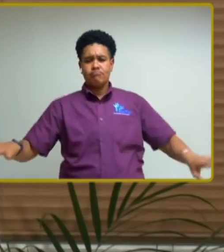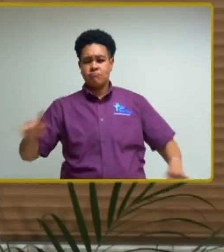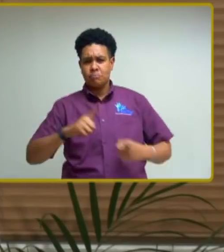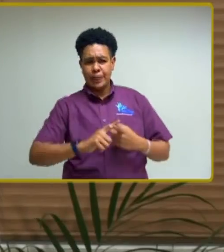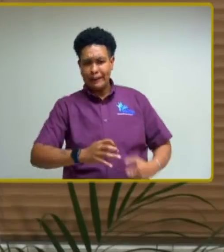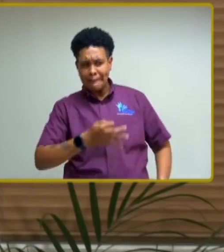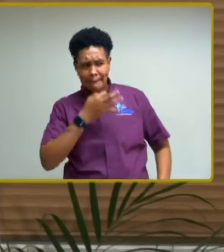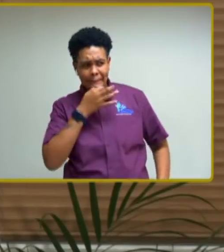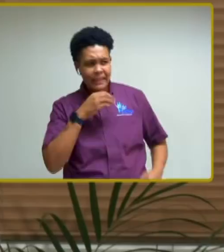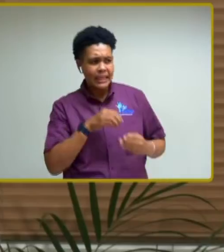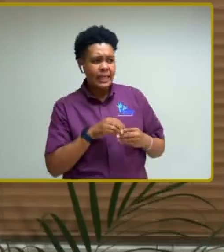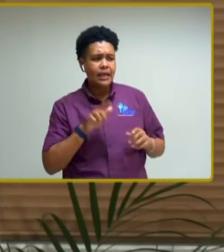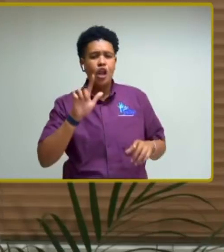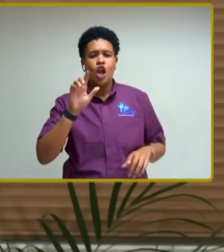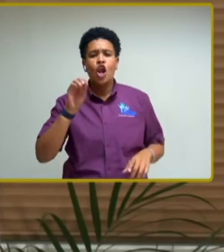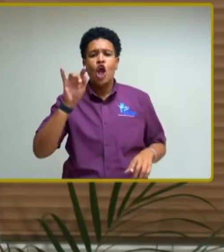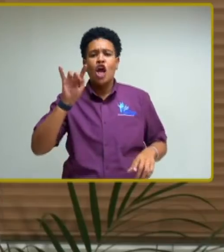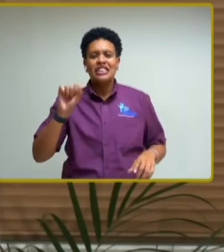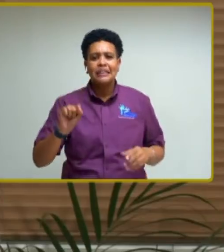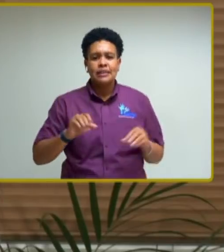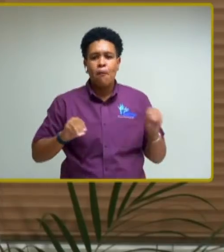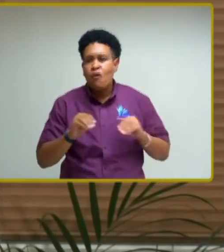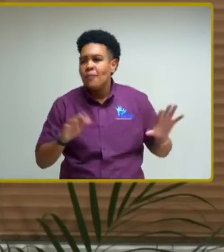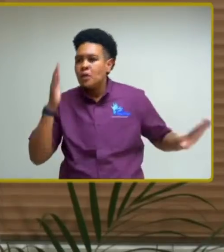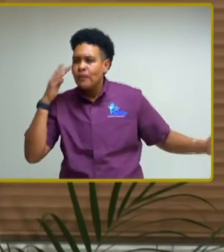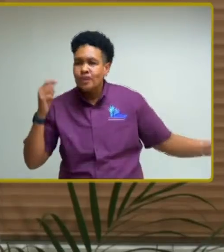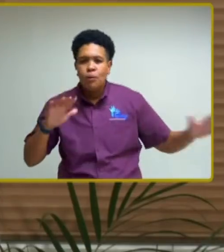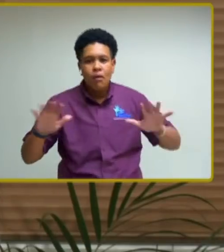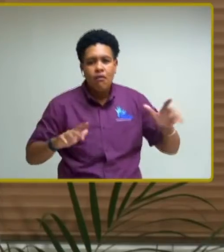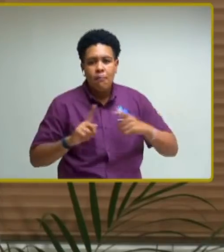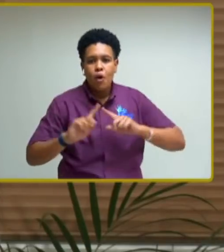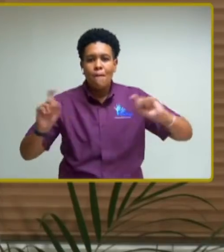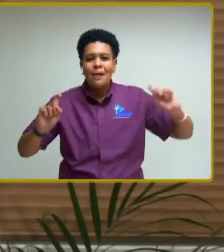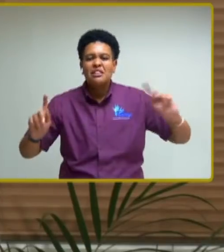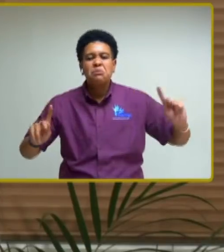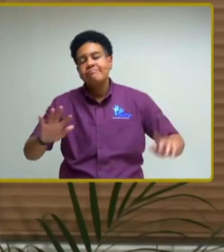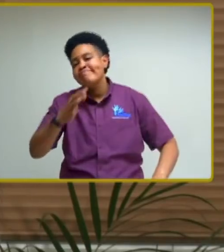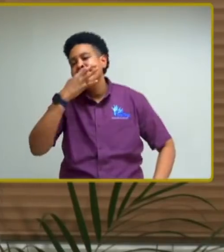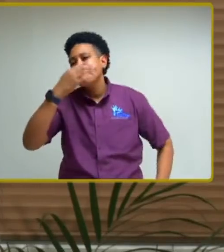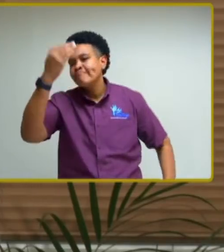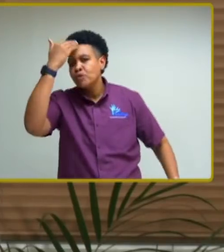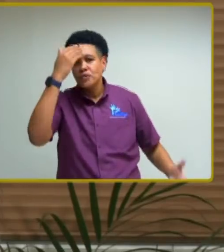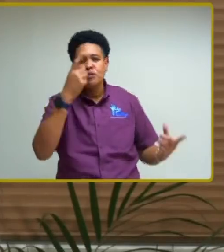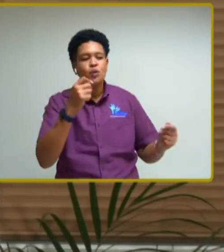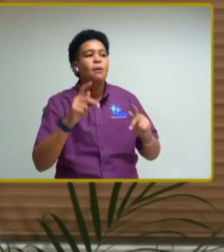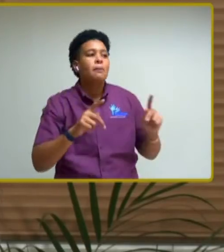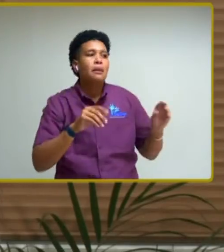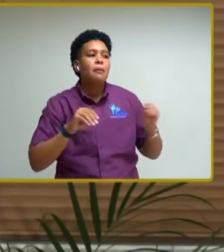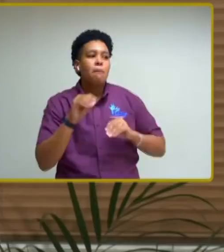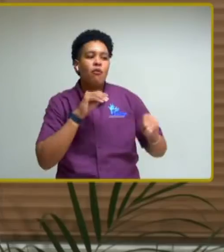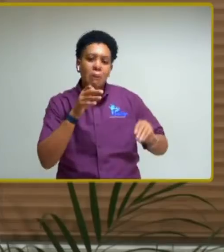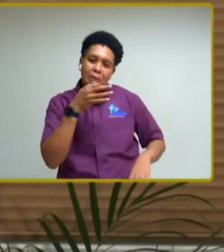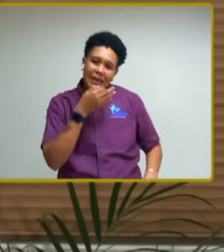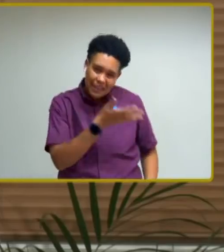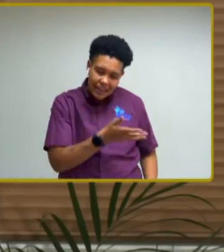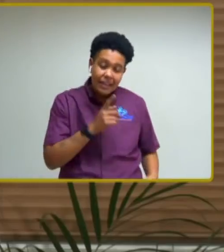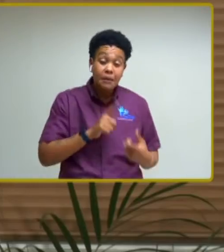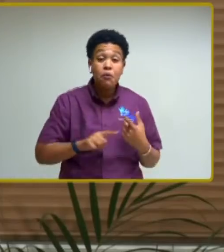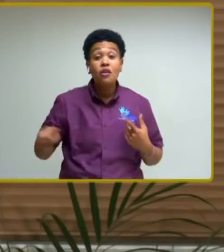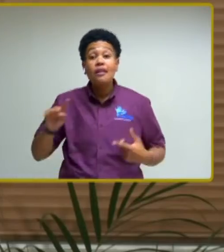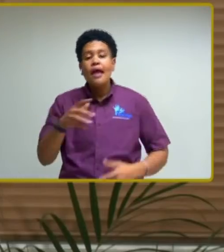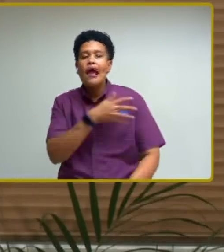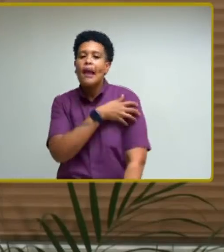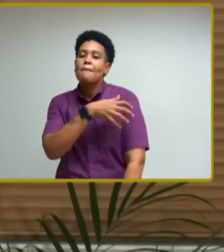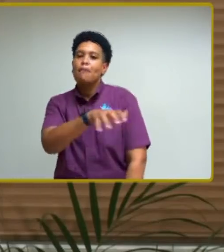expertise in logistics, but also in managing people and people movement. And of course, they are